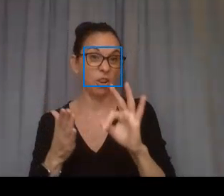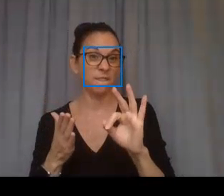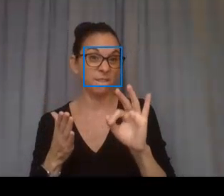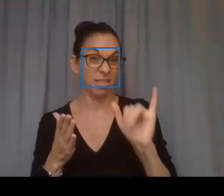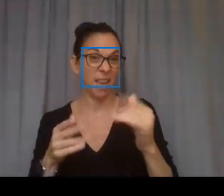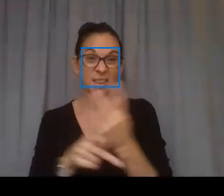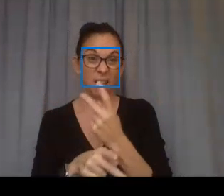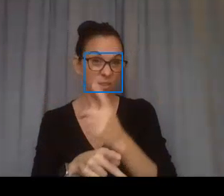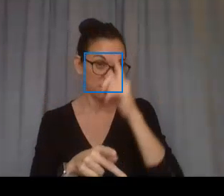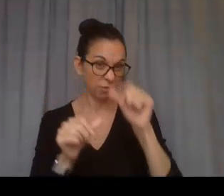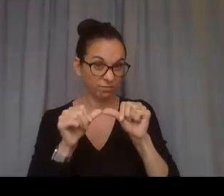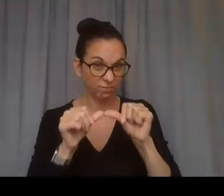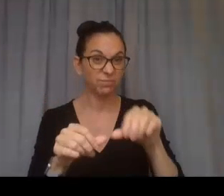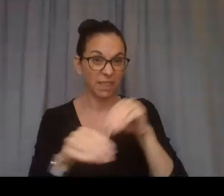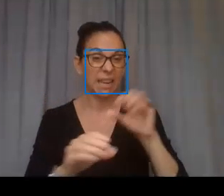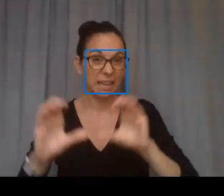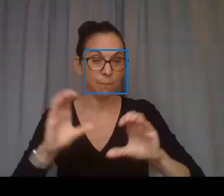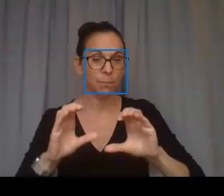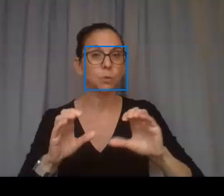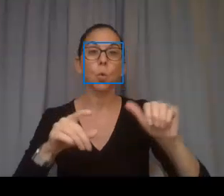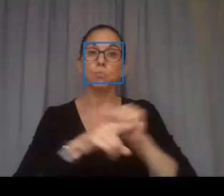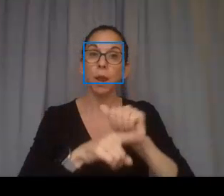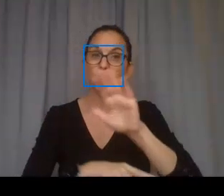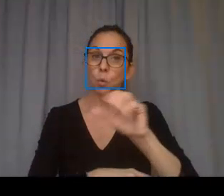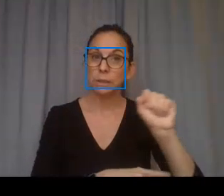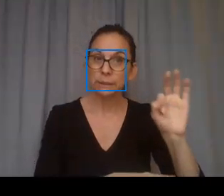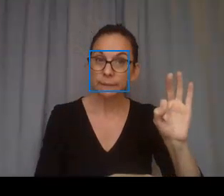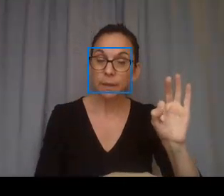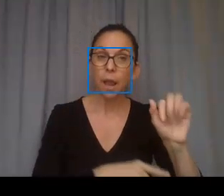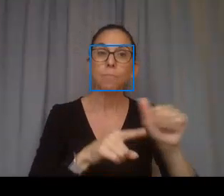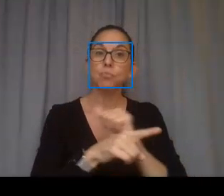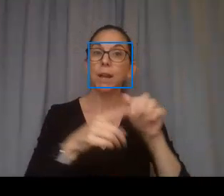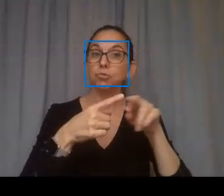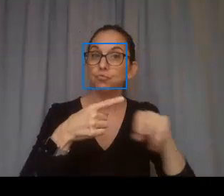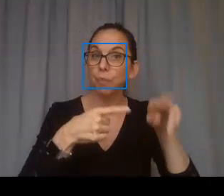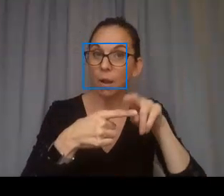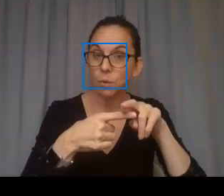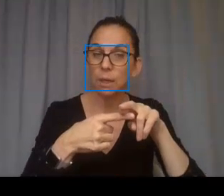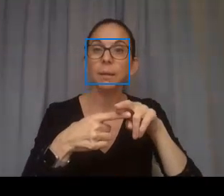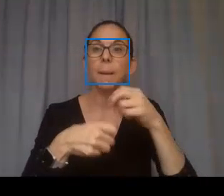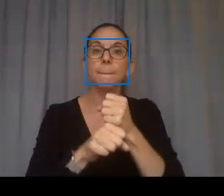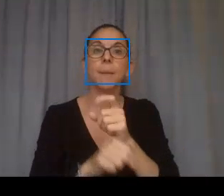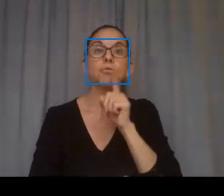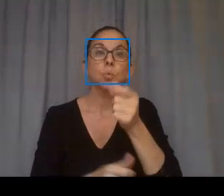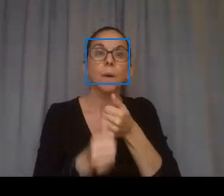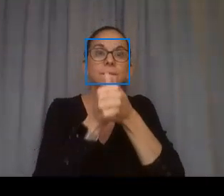calculations that we do. So practice your significant digits, practice rounding when you get your answers, and make sure you're